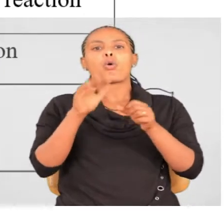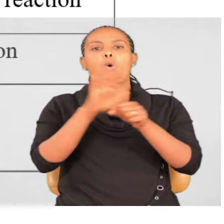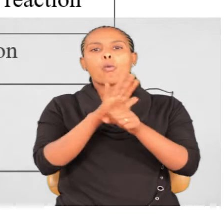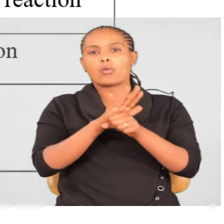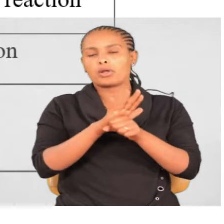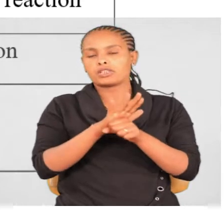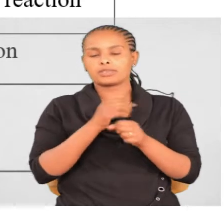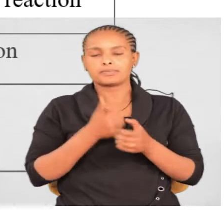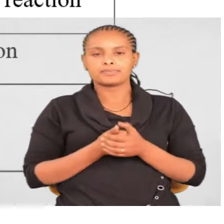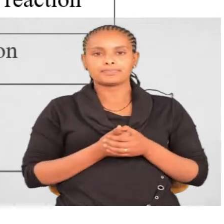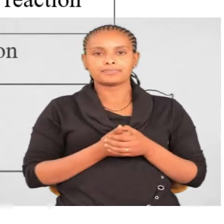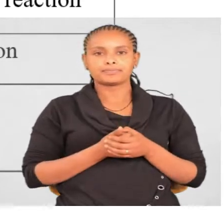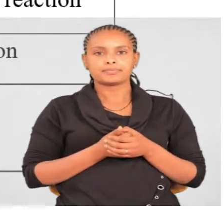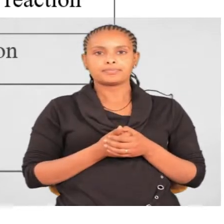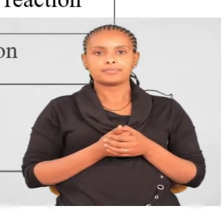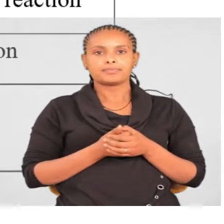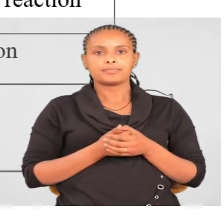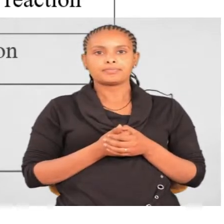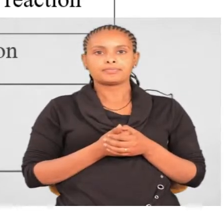completion.